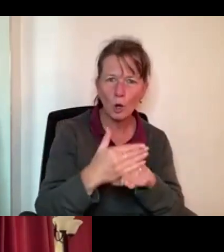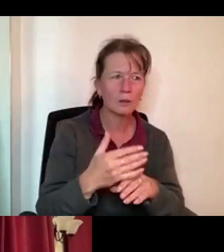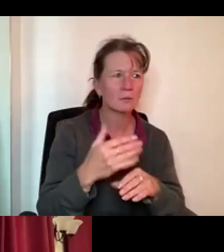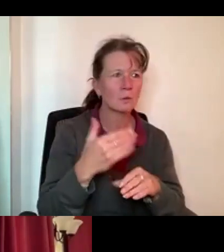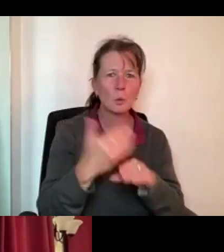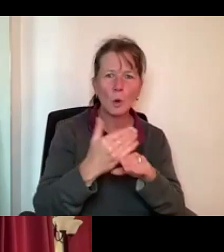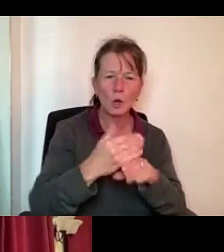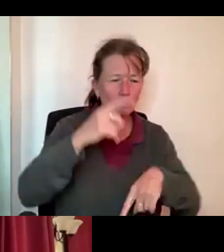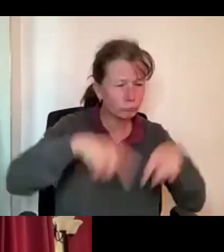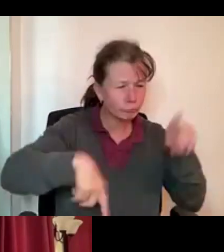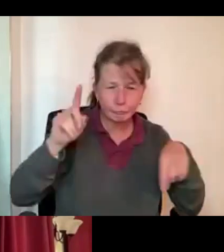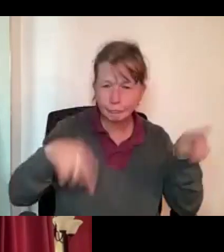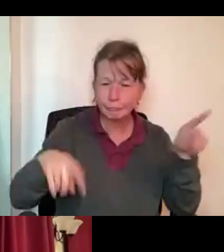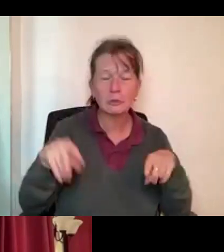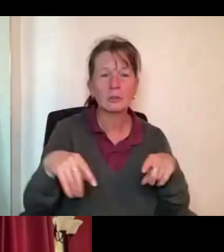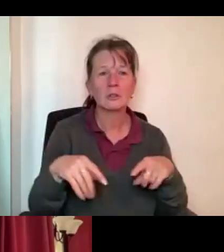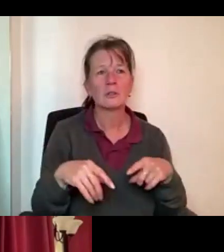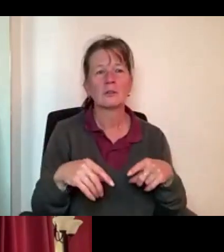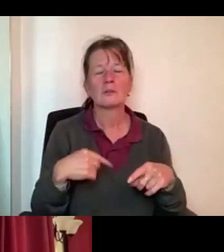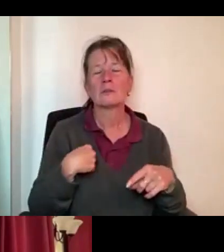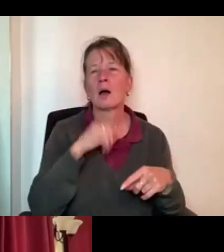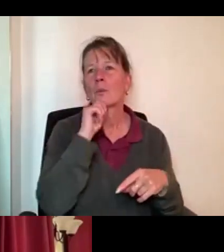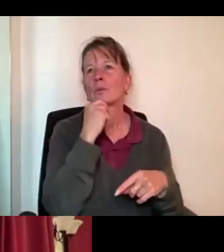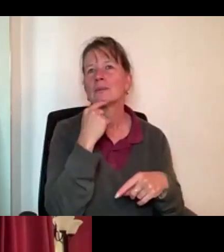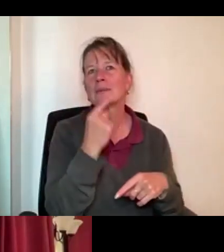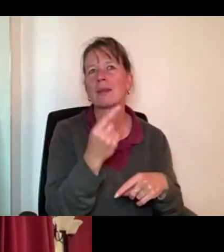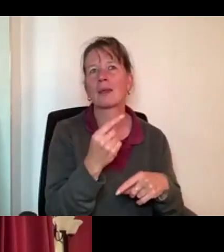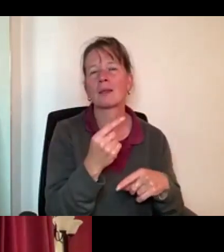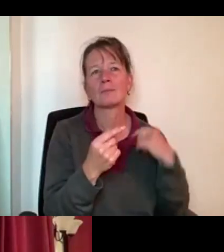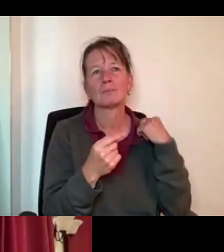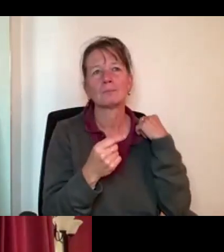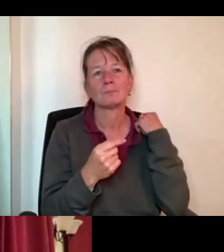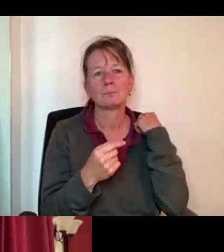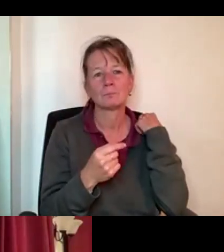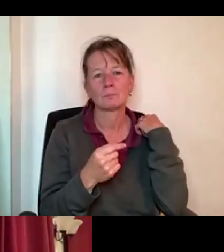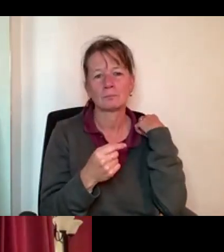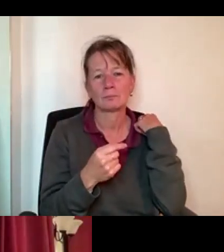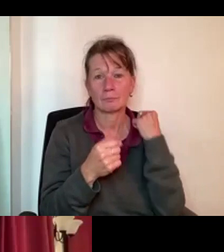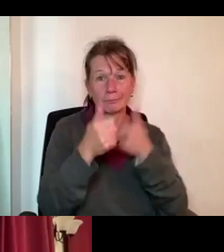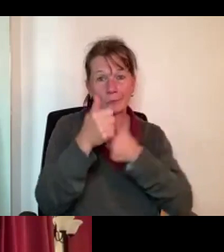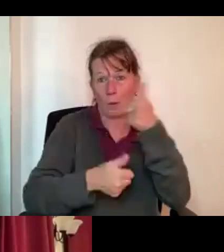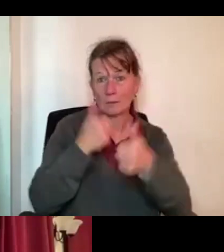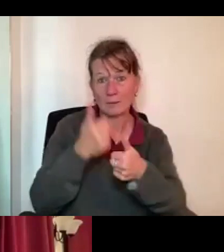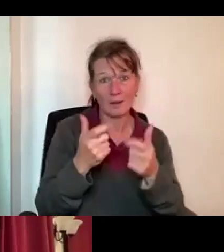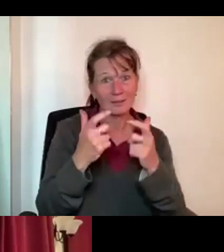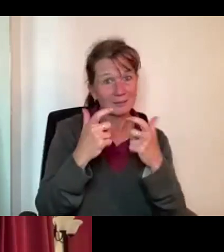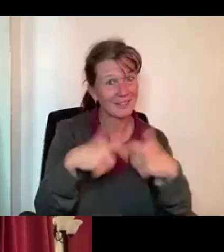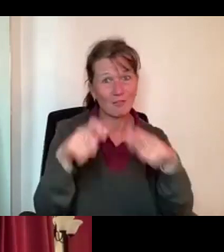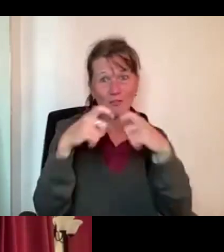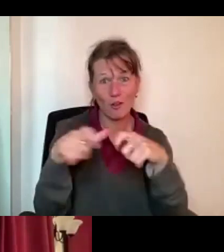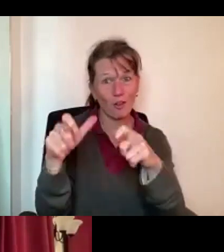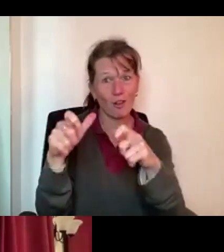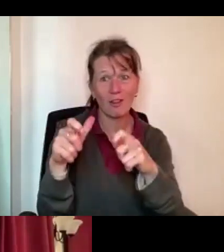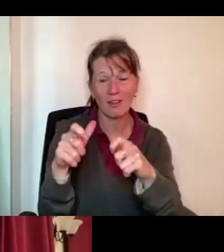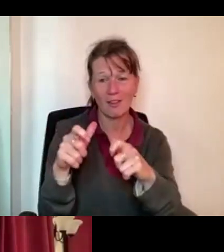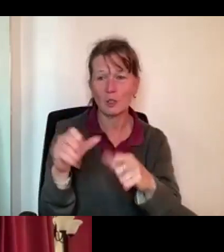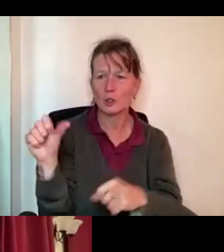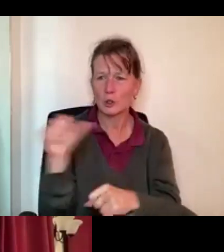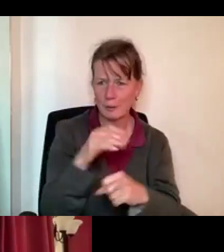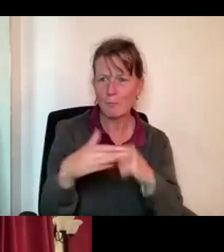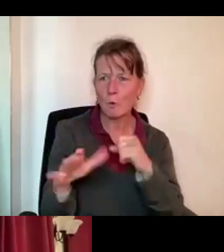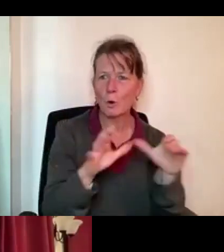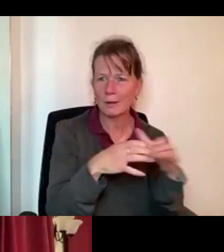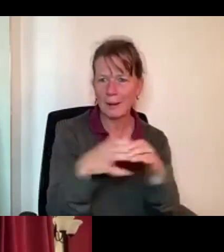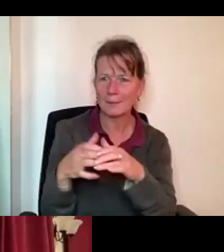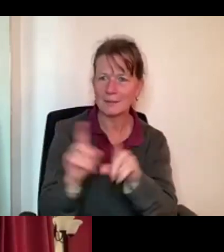everything. So I would just say, yeah, well done, and keep there should be more companies